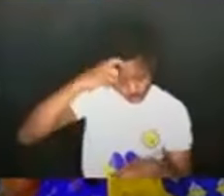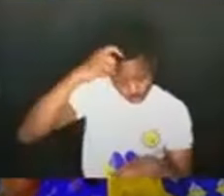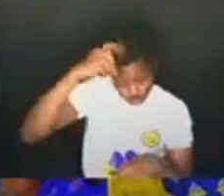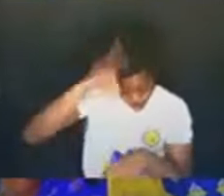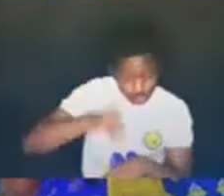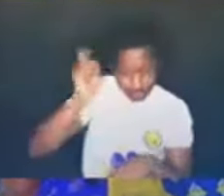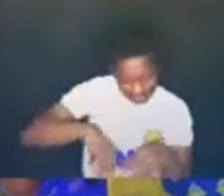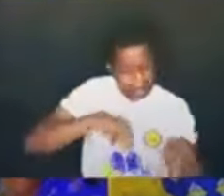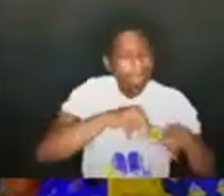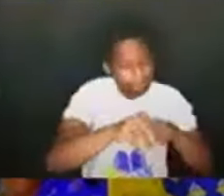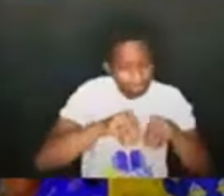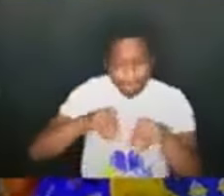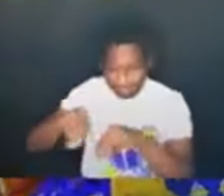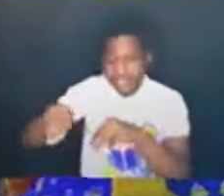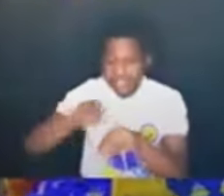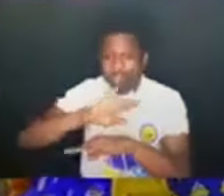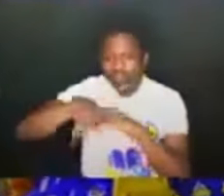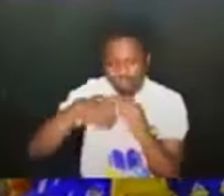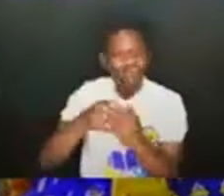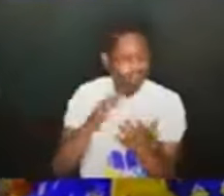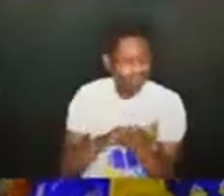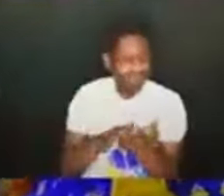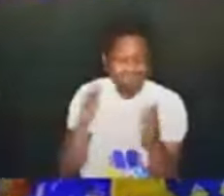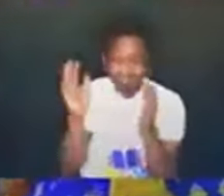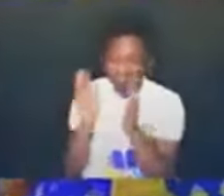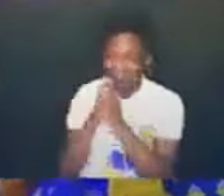So let's put our hands together for